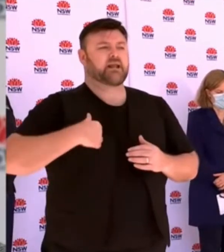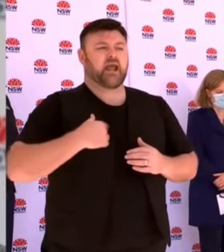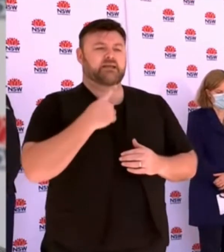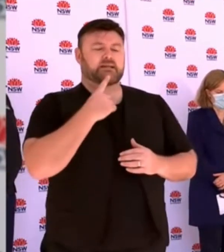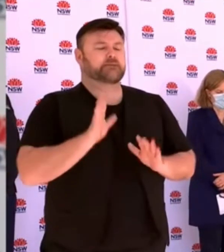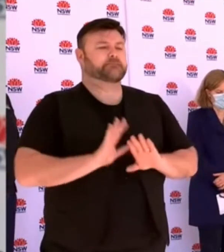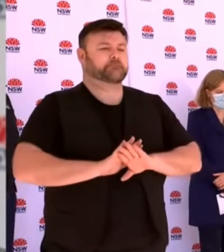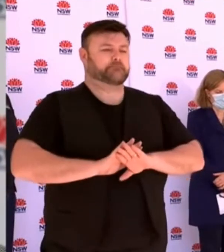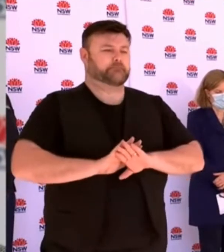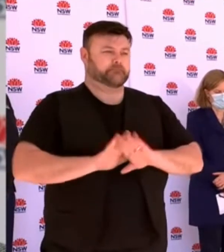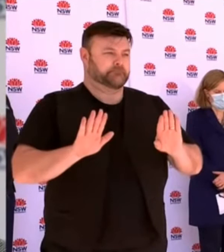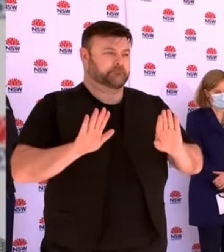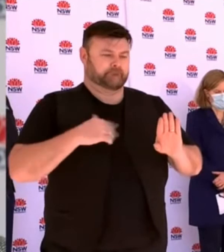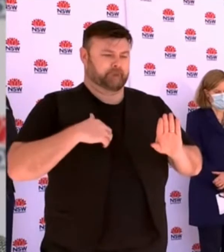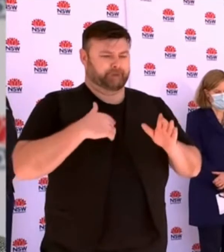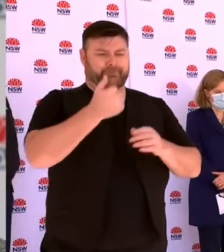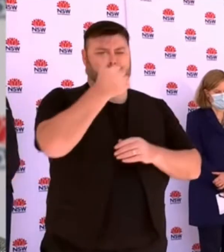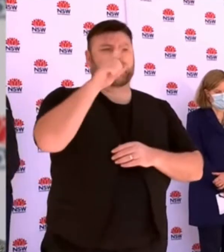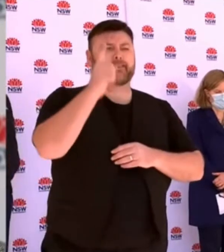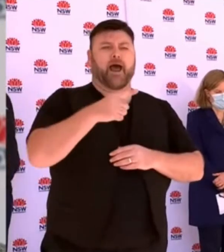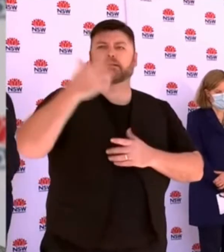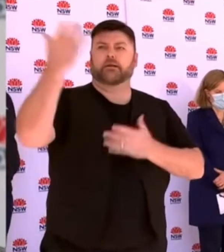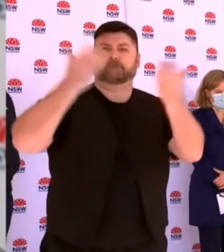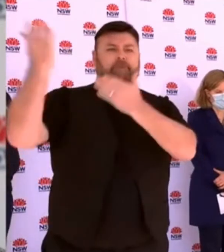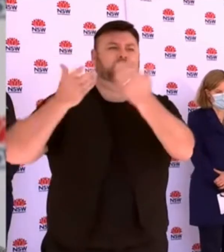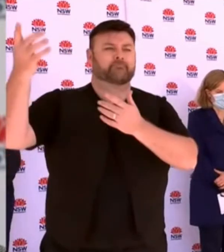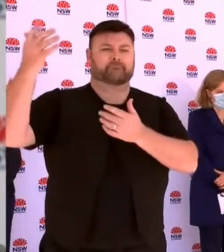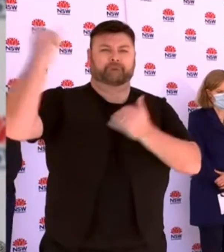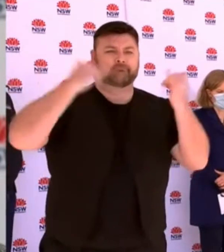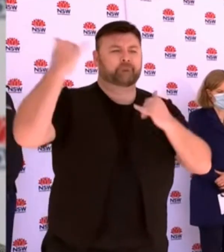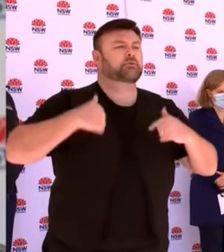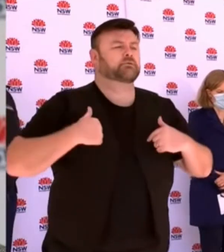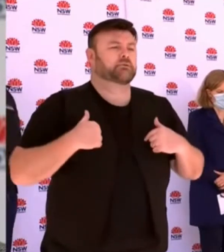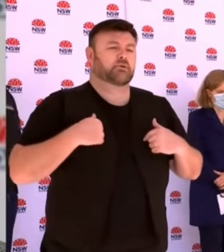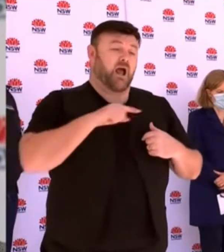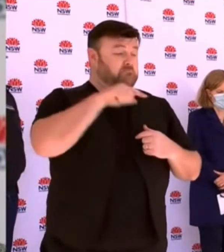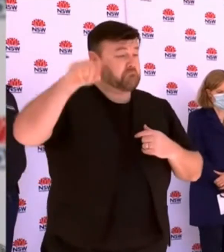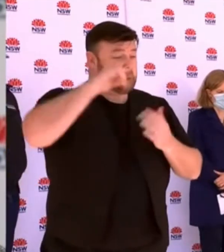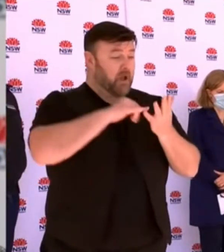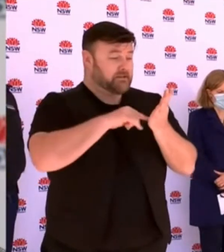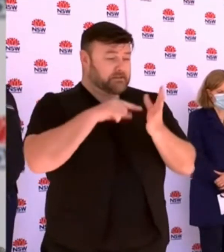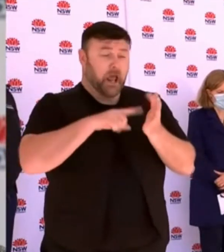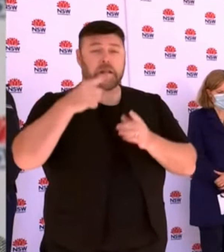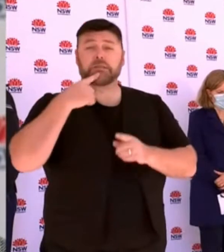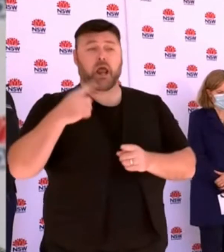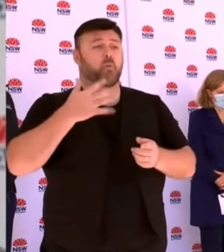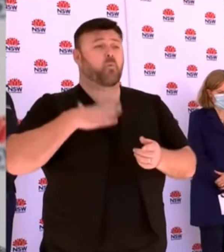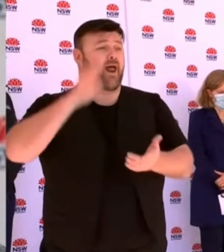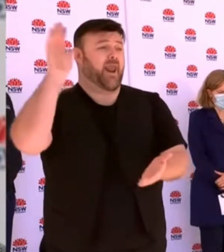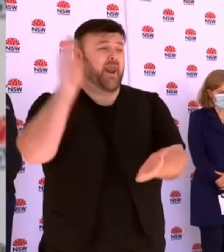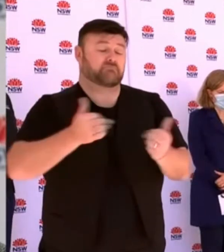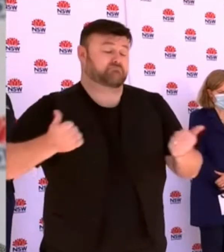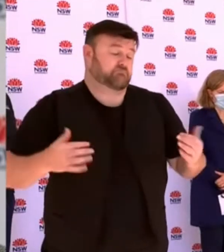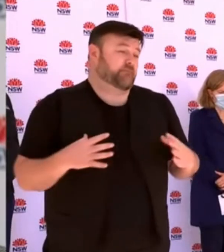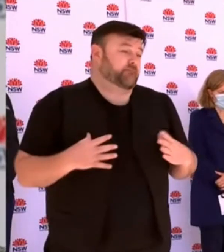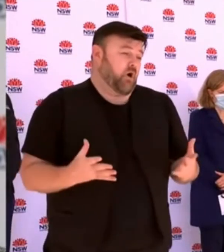to welcome Australians in the number we had, and it does also impact then other people you can welcome home. And so I